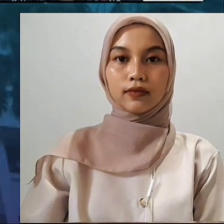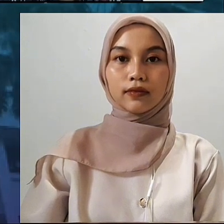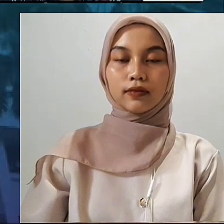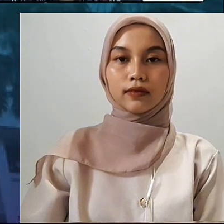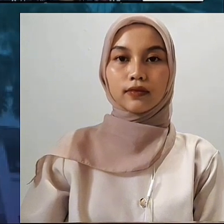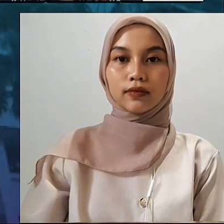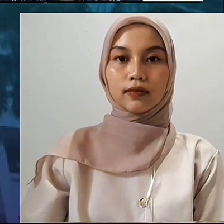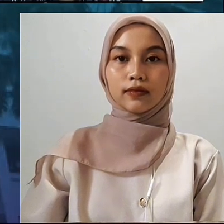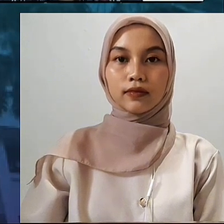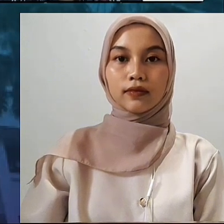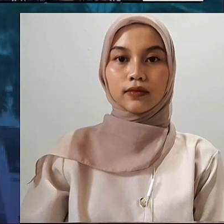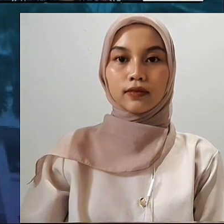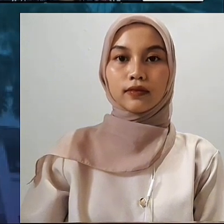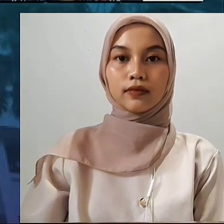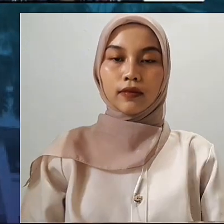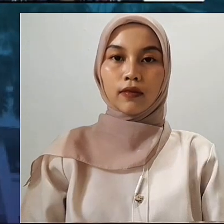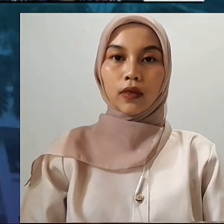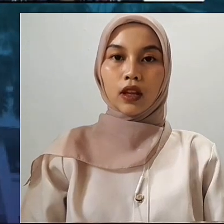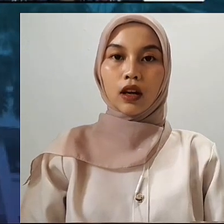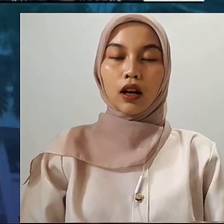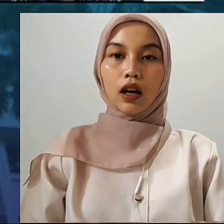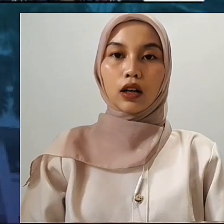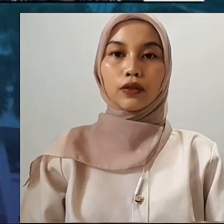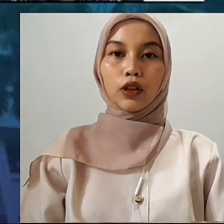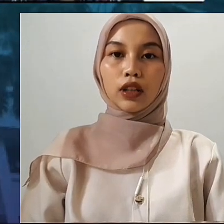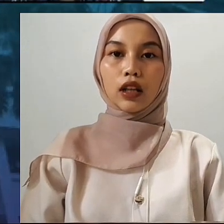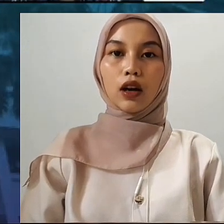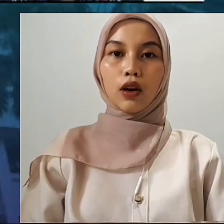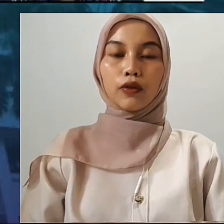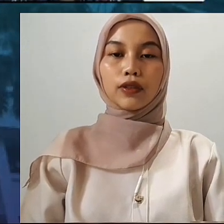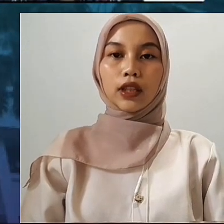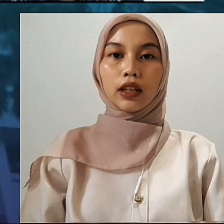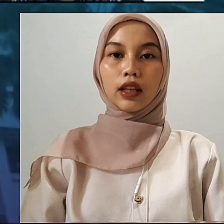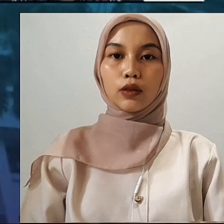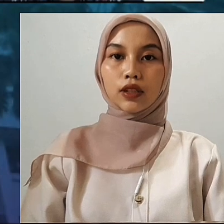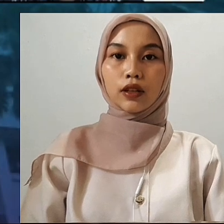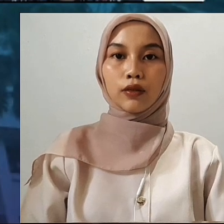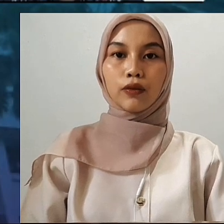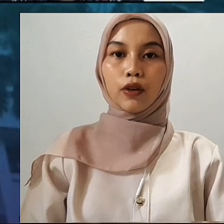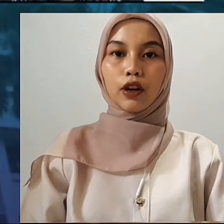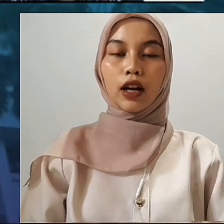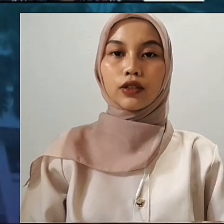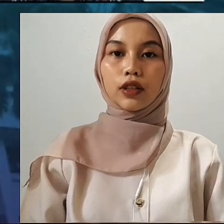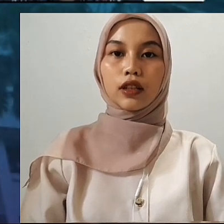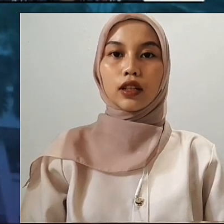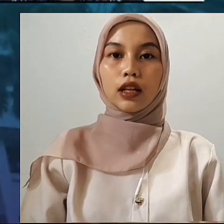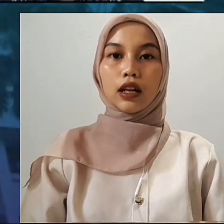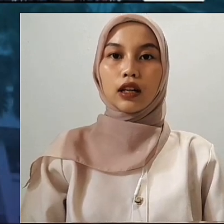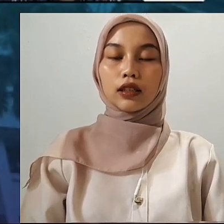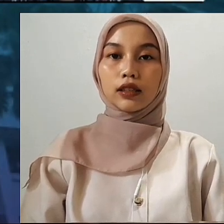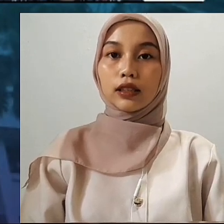suspek dari minggu sebelumnya. Out of total of